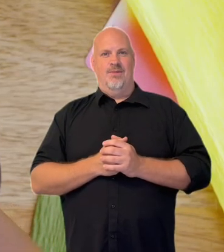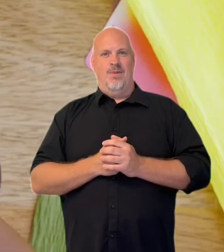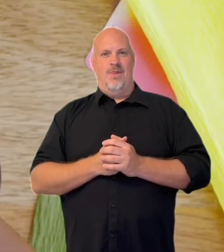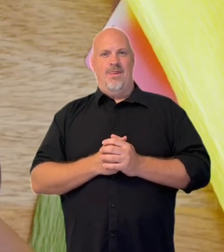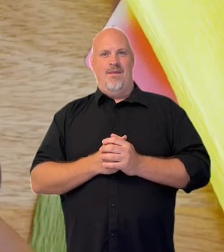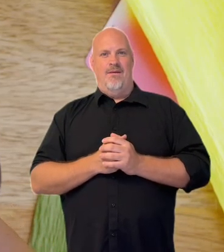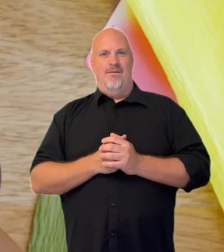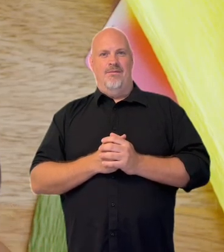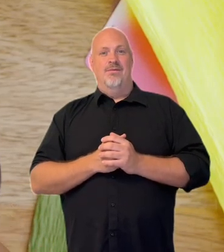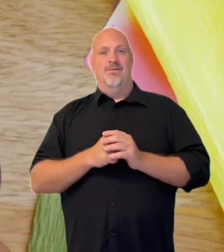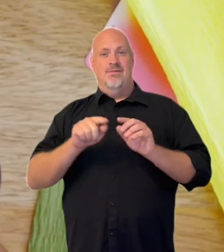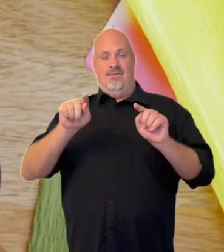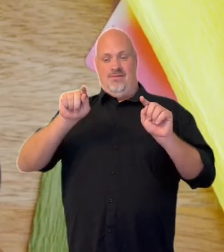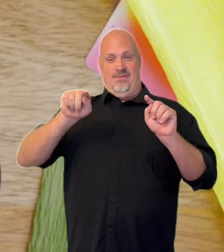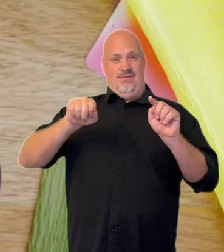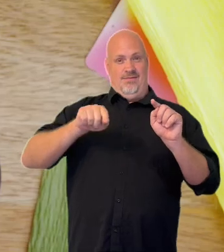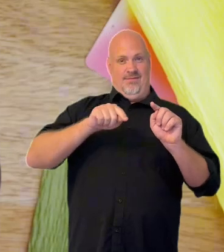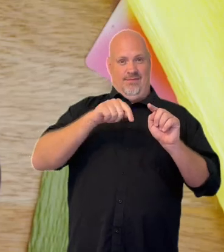squeeze in.